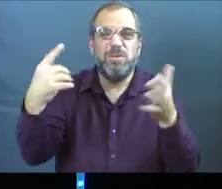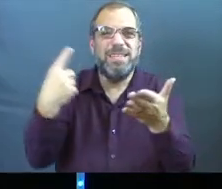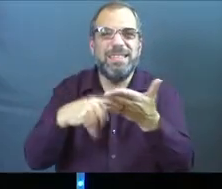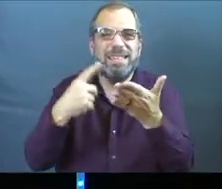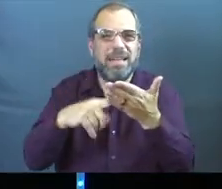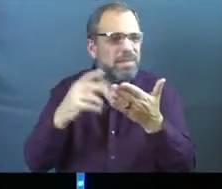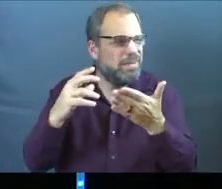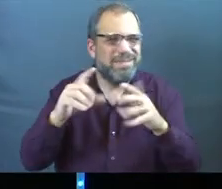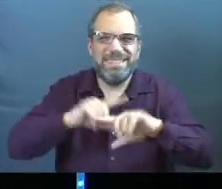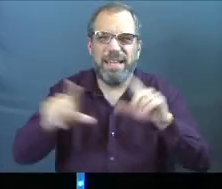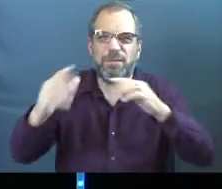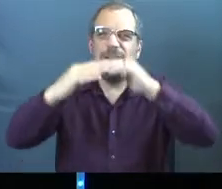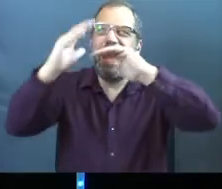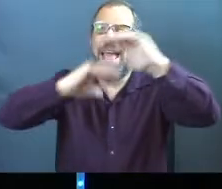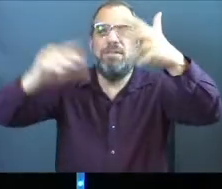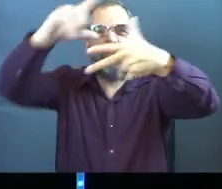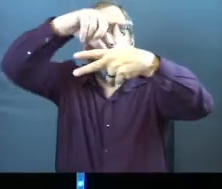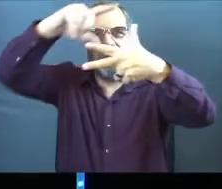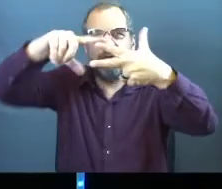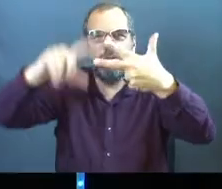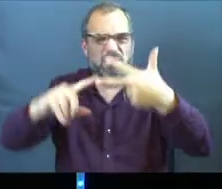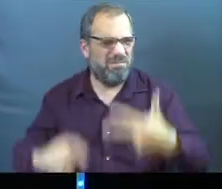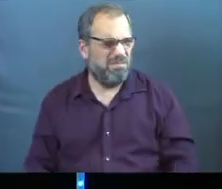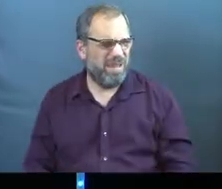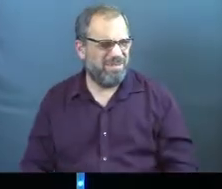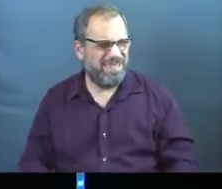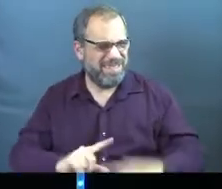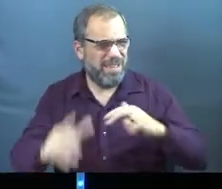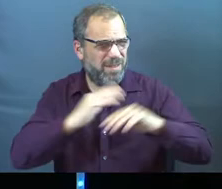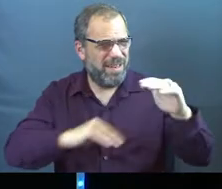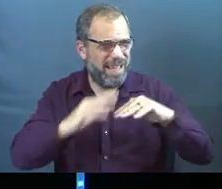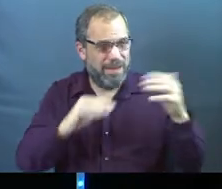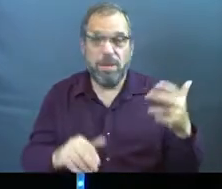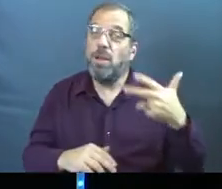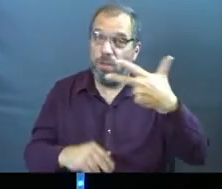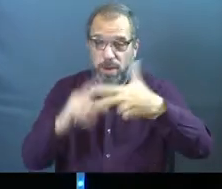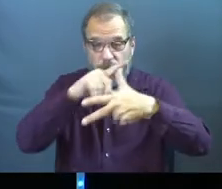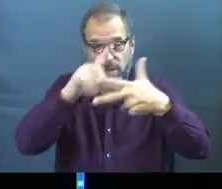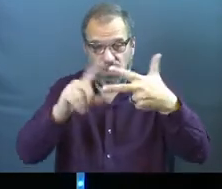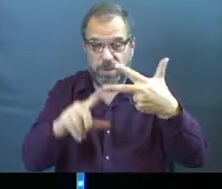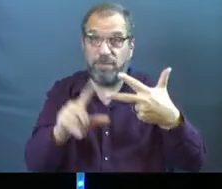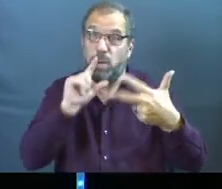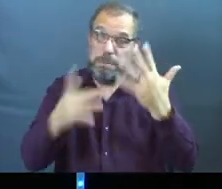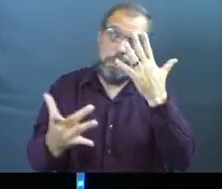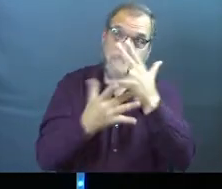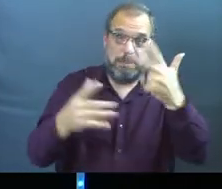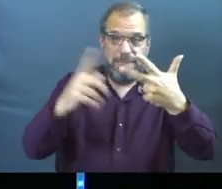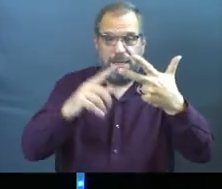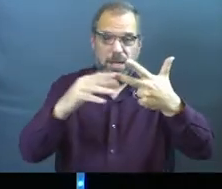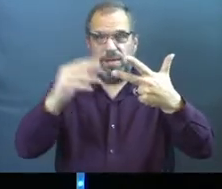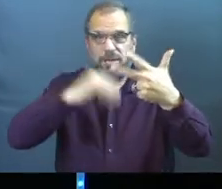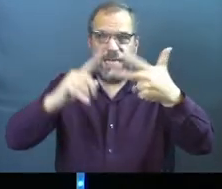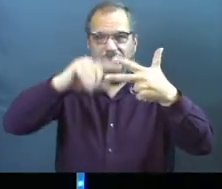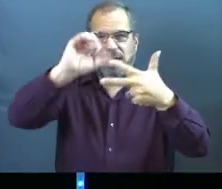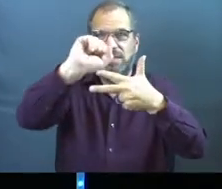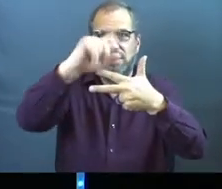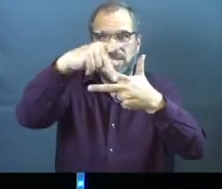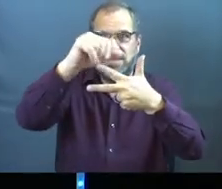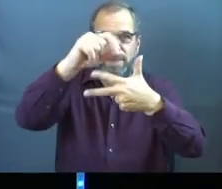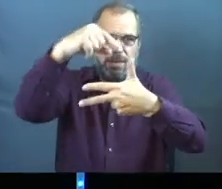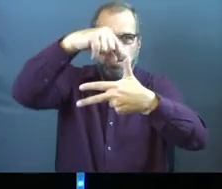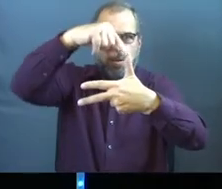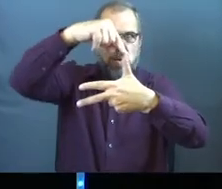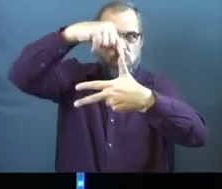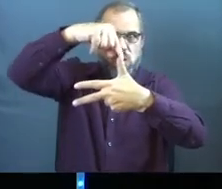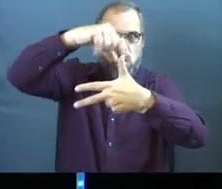about the fact that there are different heavens. And you're like, what are you talking about, man? Technically there's three. If you want to get real technical, there's three. There's the sky, there's space, there's all that. But